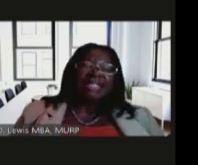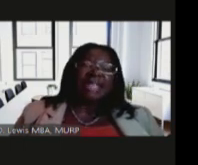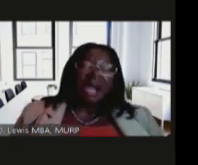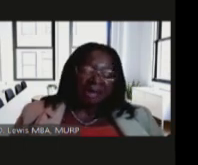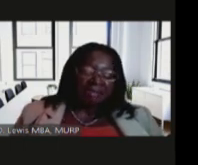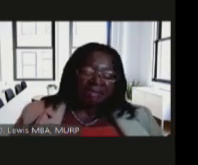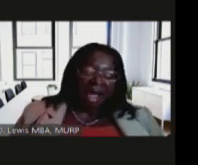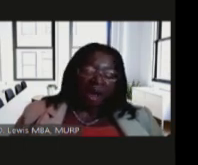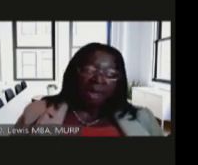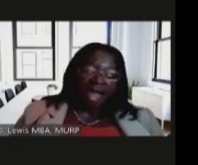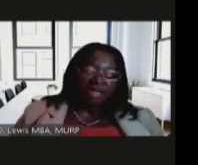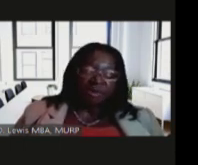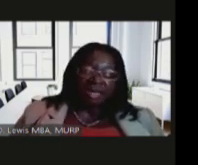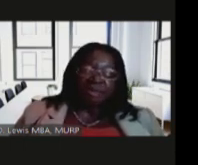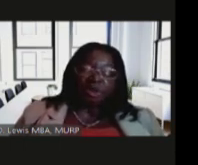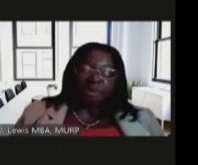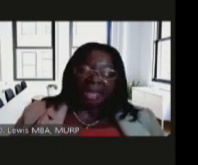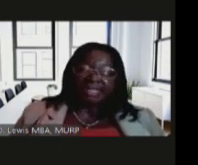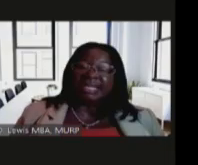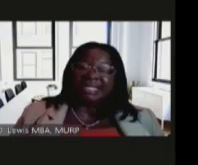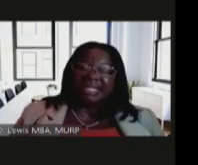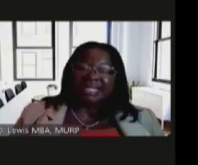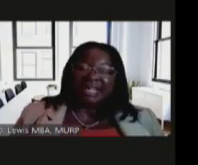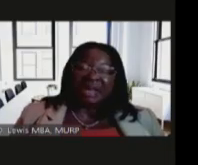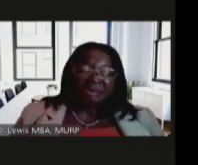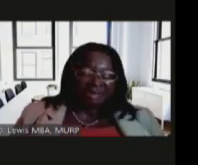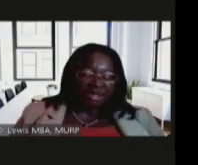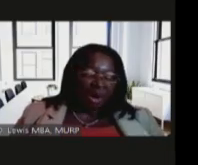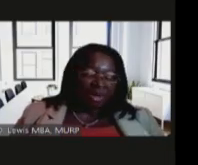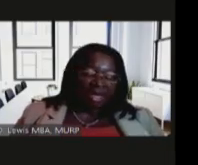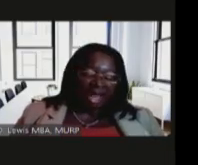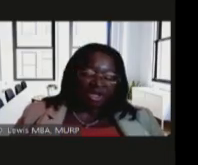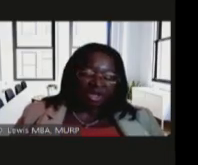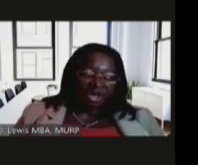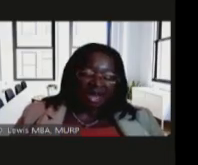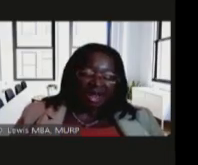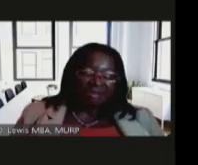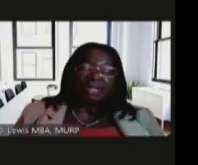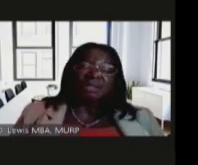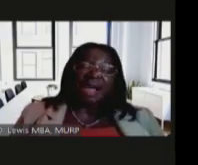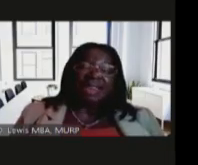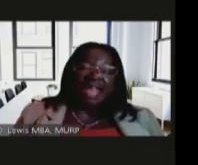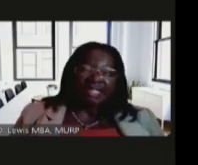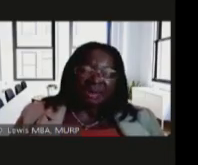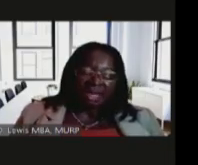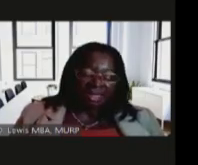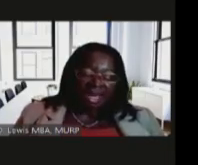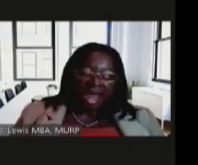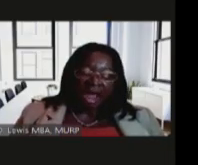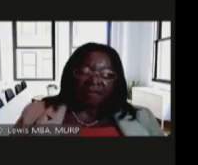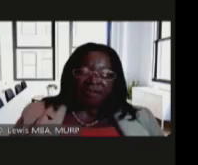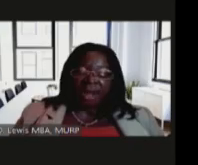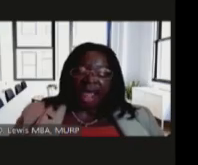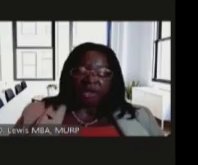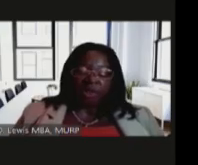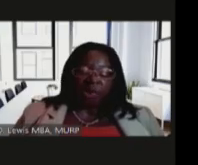At this time, I would like to present Mr. Blaze Denton, Mr. Cody Glazier, Mr. Sean Nesbitt